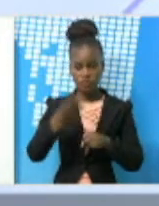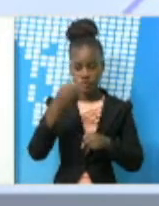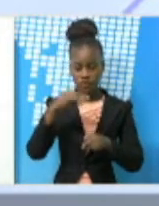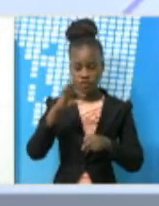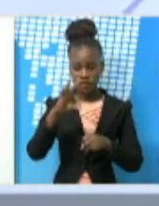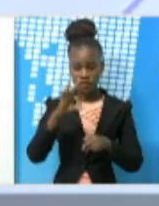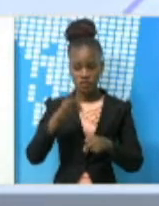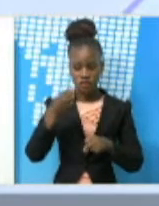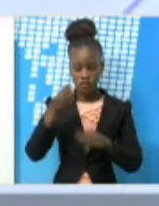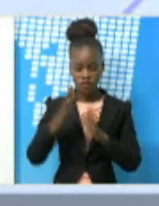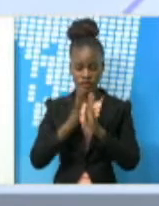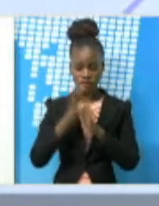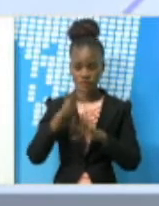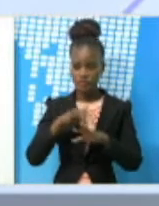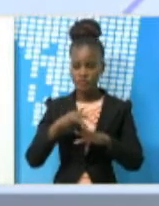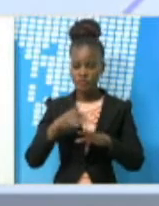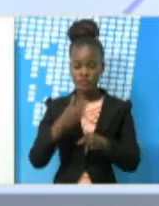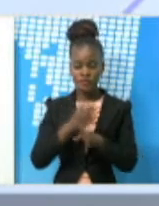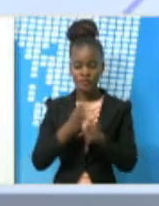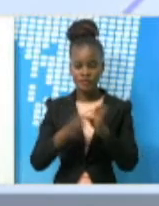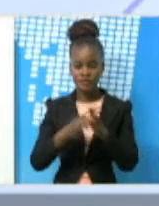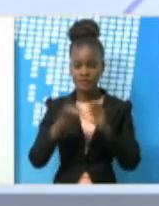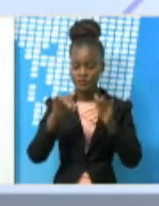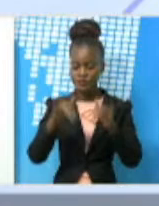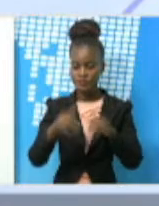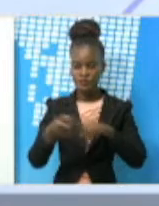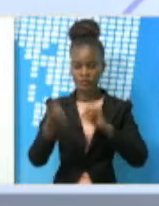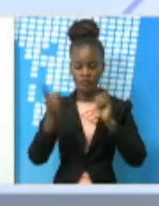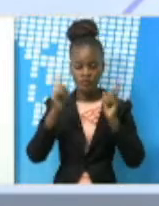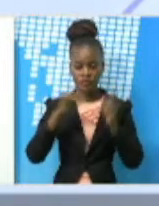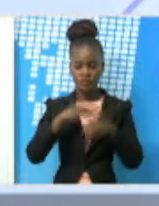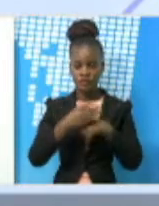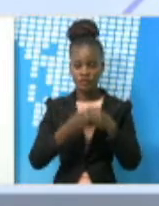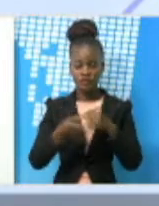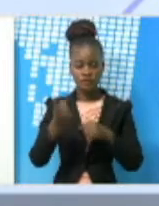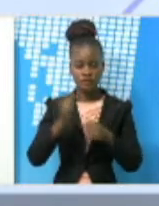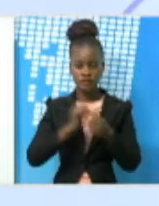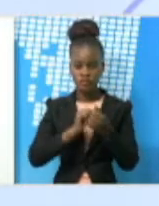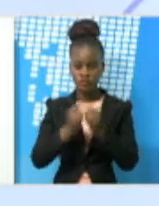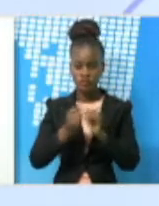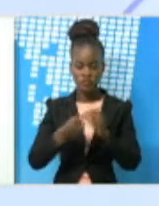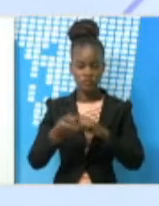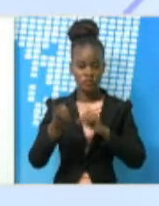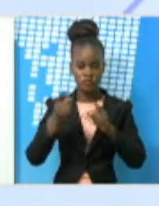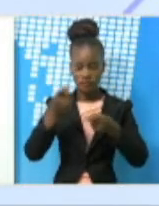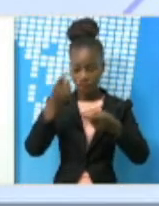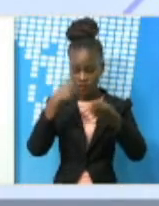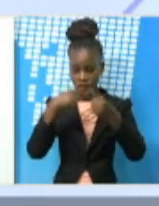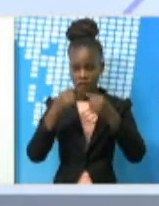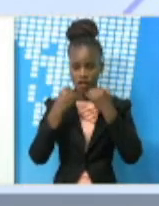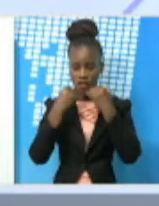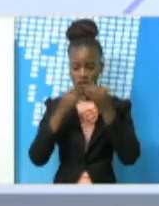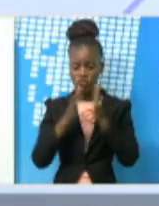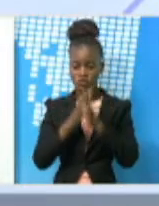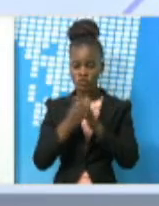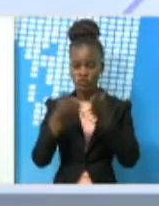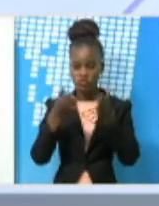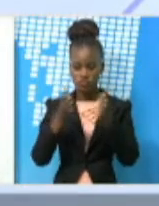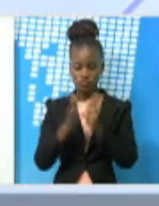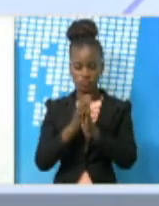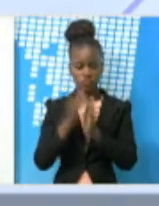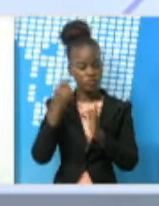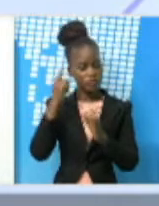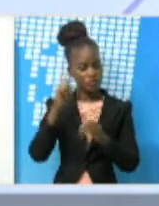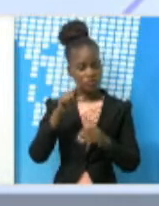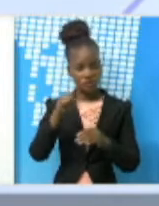aid that contributes towards the production of competent technicians and artisans for